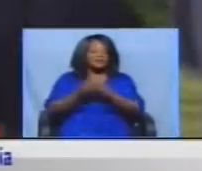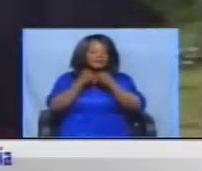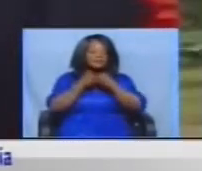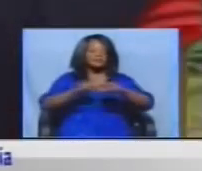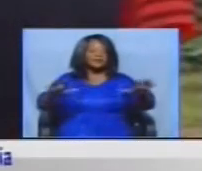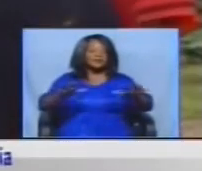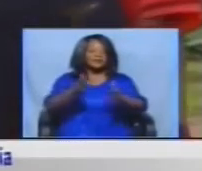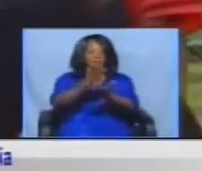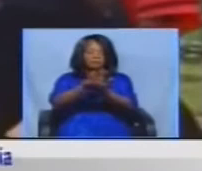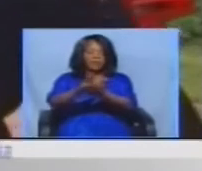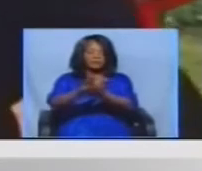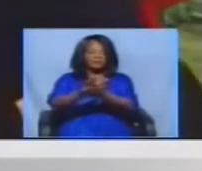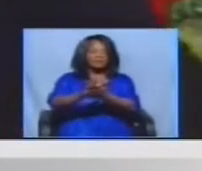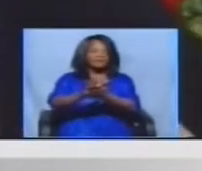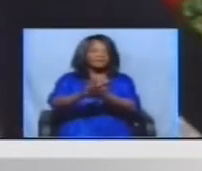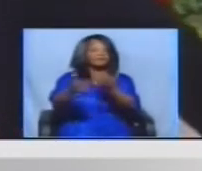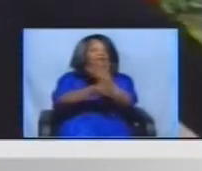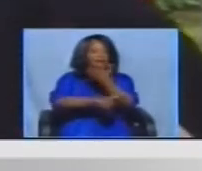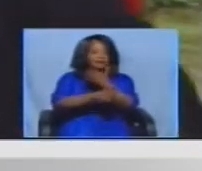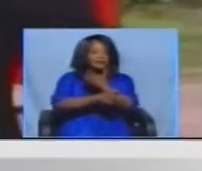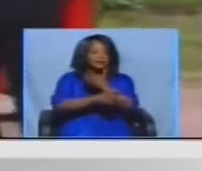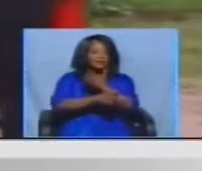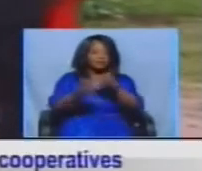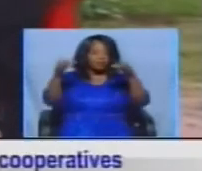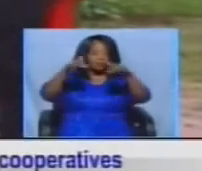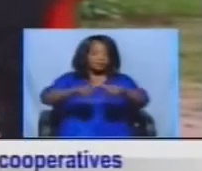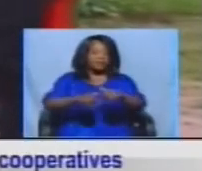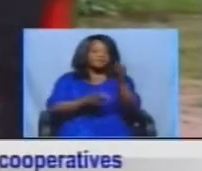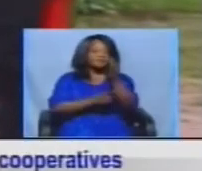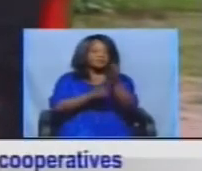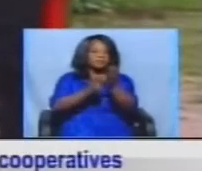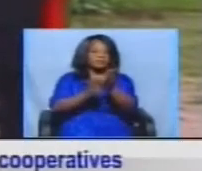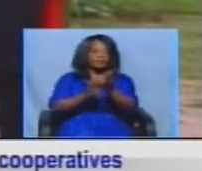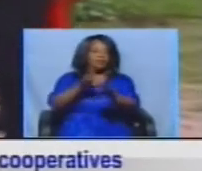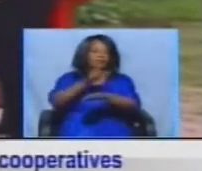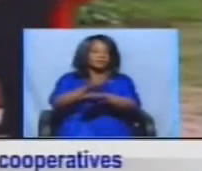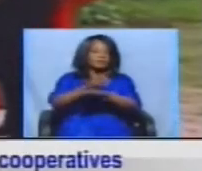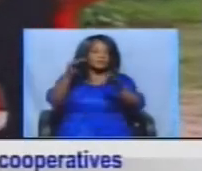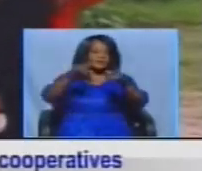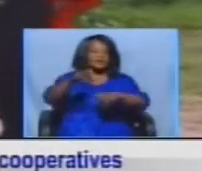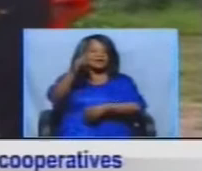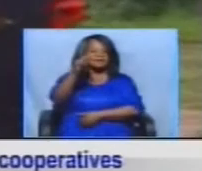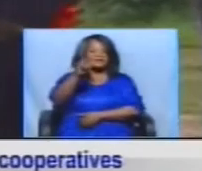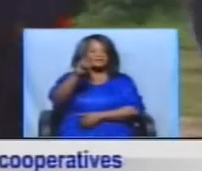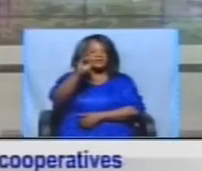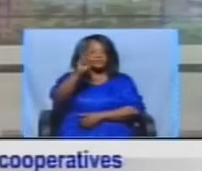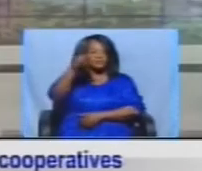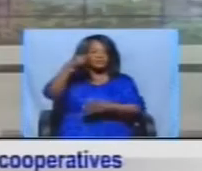on a number of developmental projects. Joy Siatubi, TV2 News,